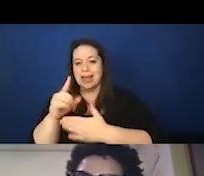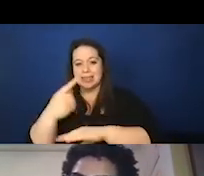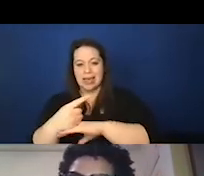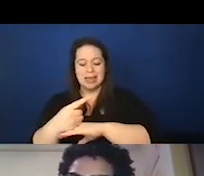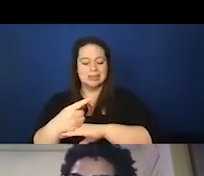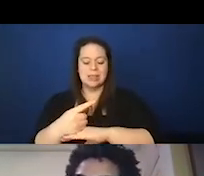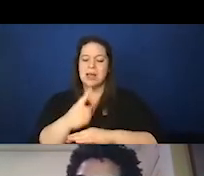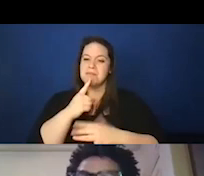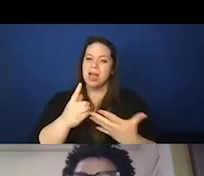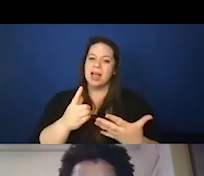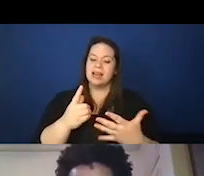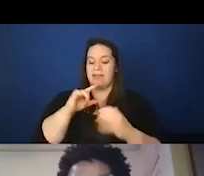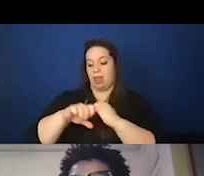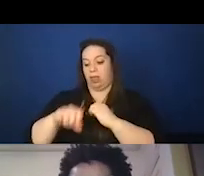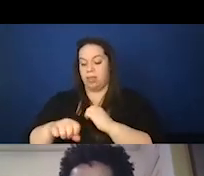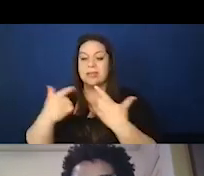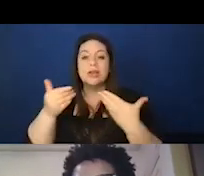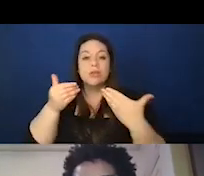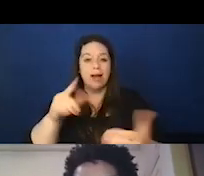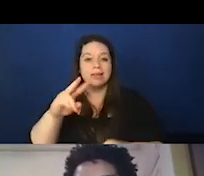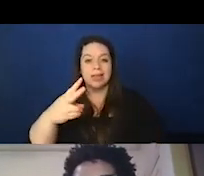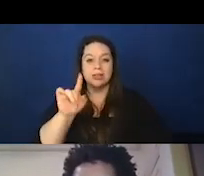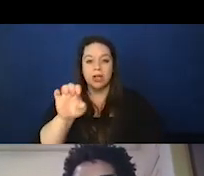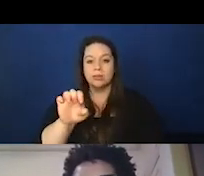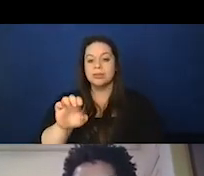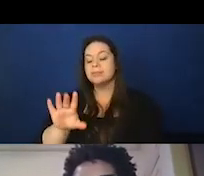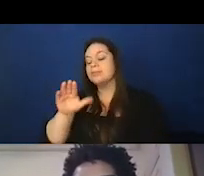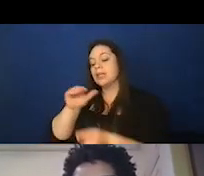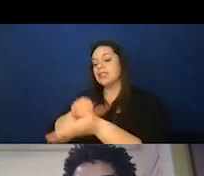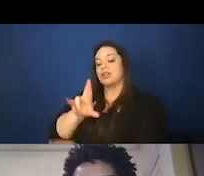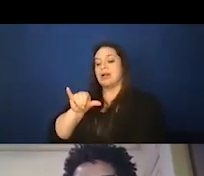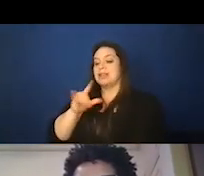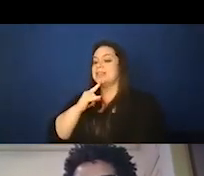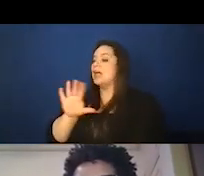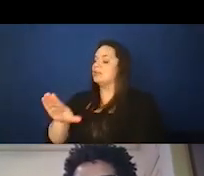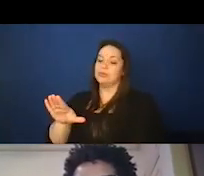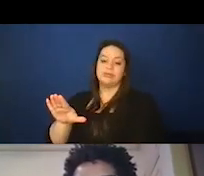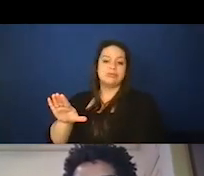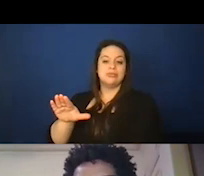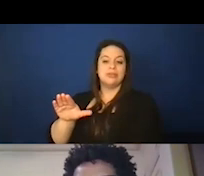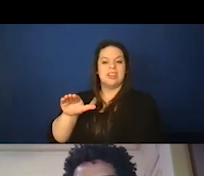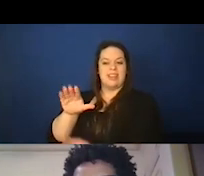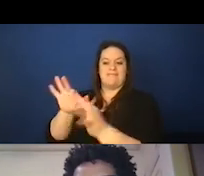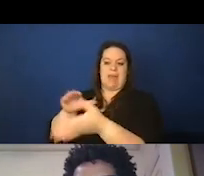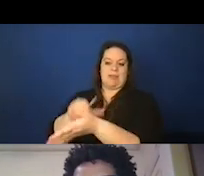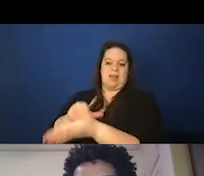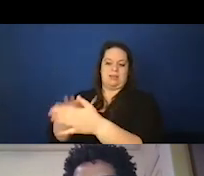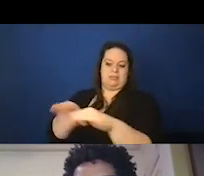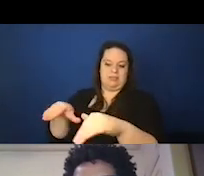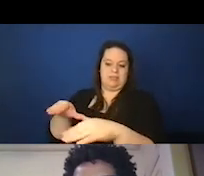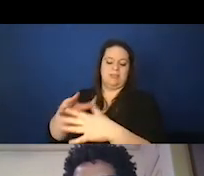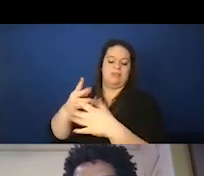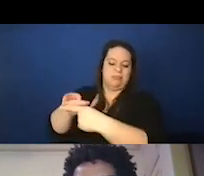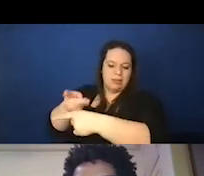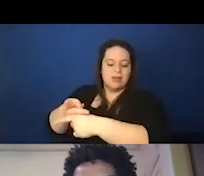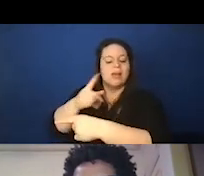vaccines than any other doctors that God makes. So he knows. You're right. We want people to